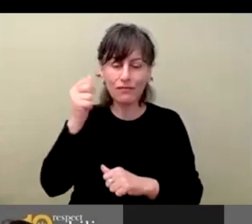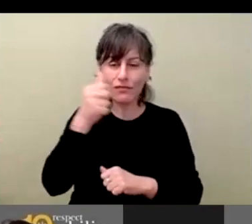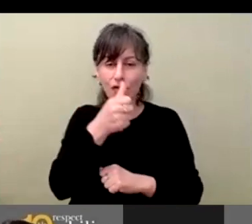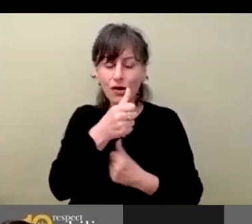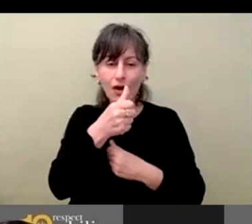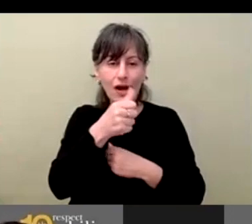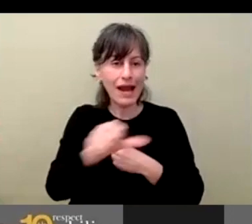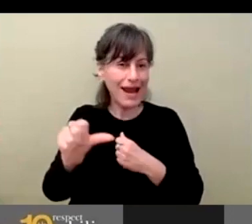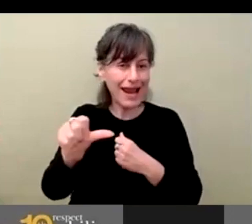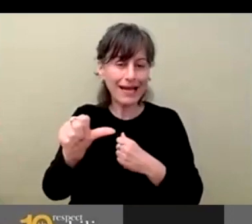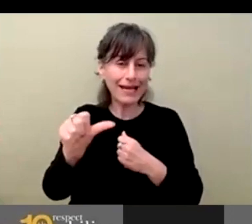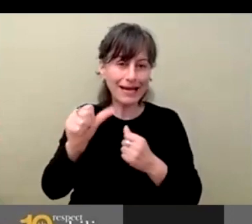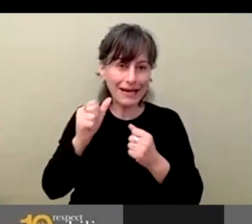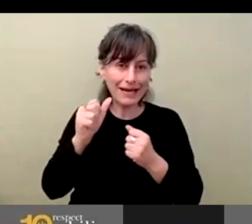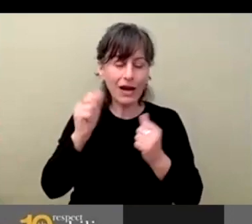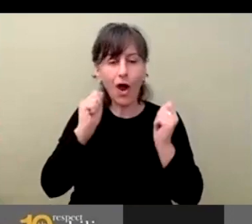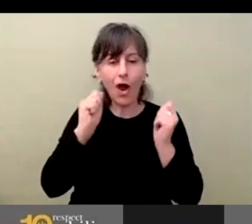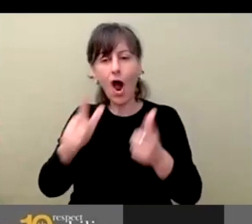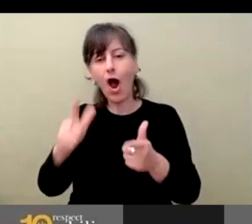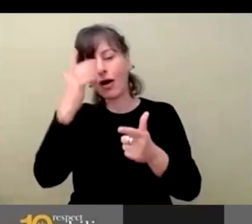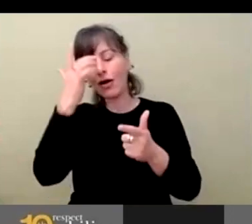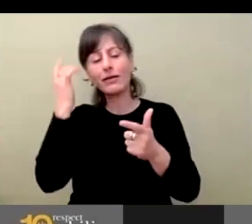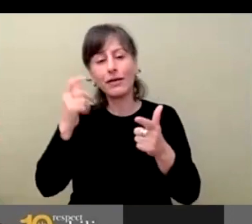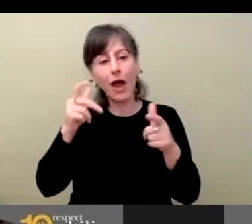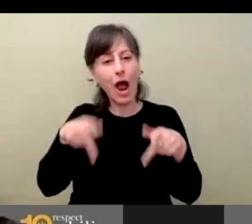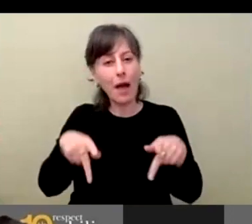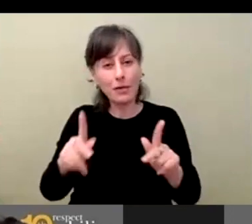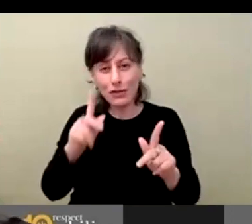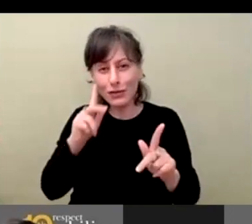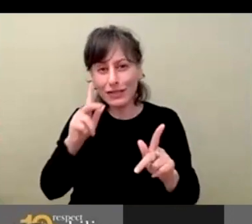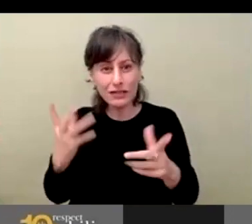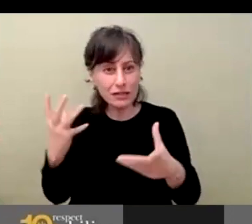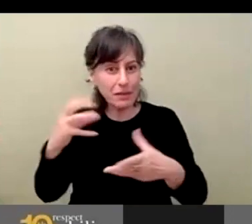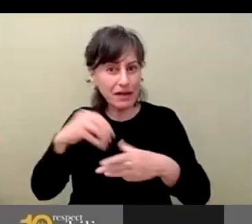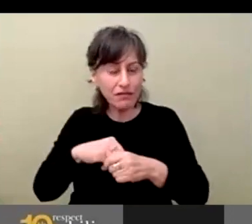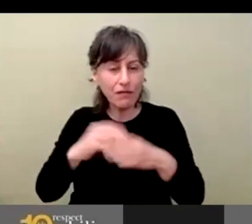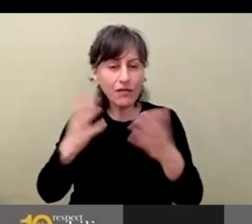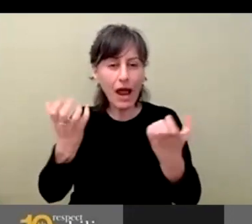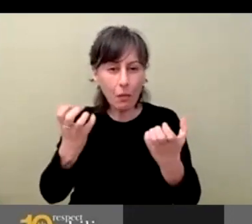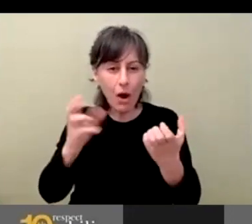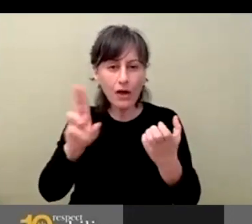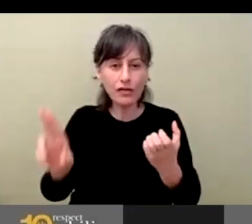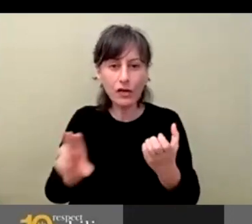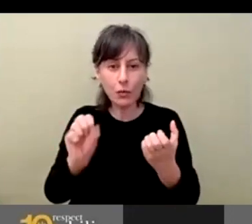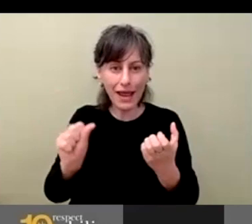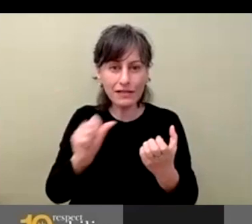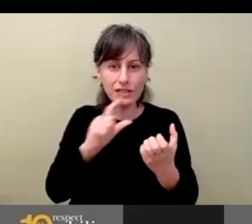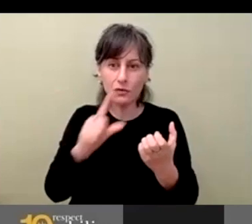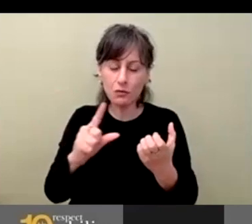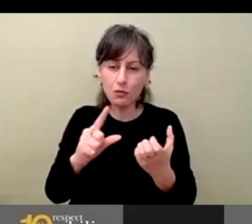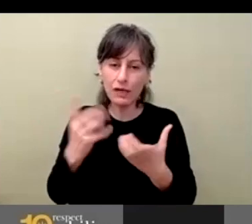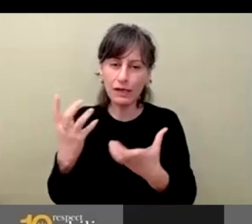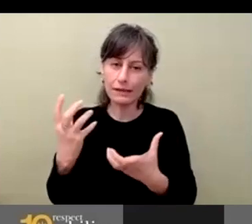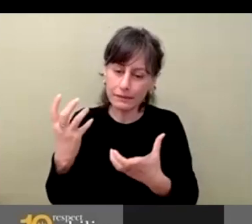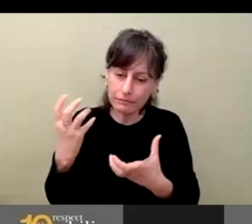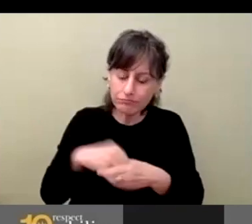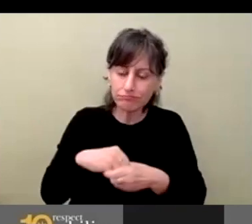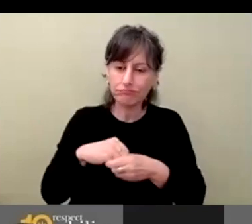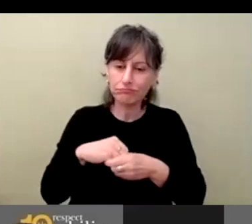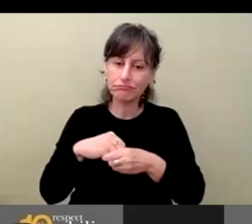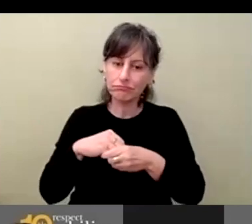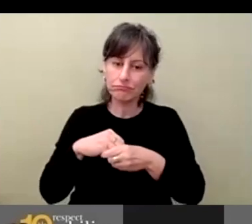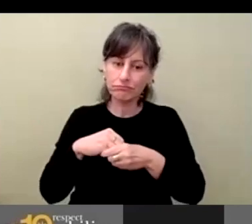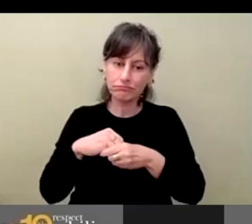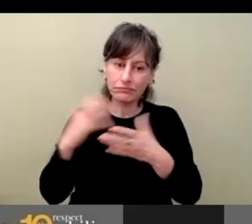that. I want the US to ratify it. I want the US to embody the elements of it.